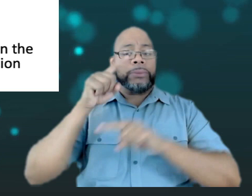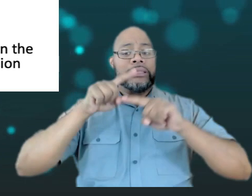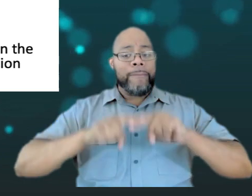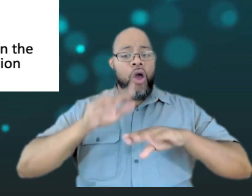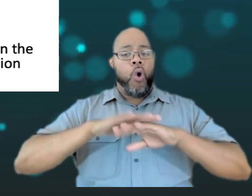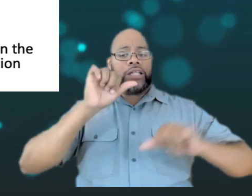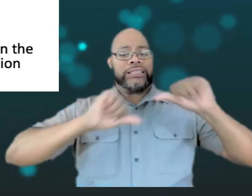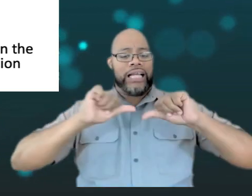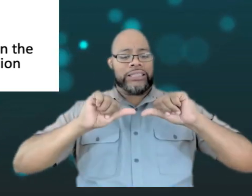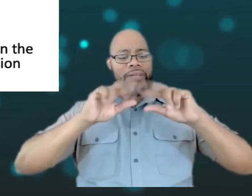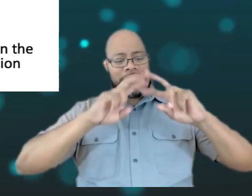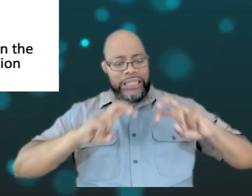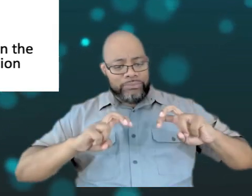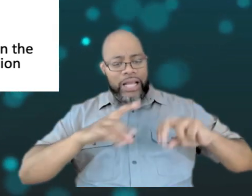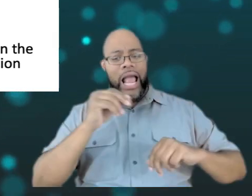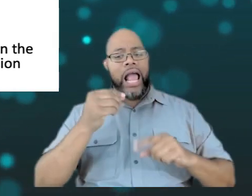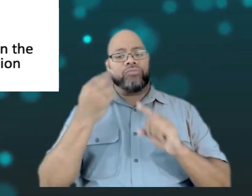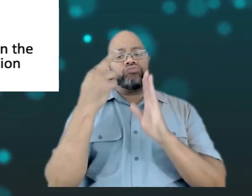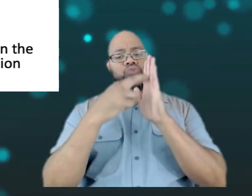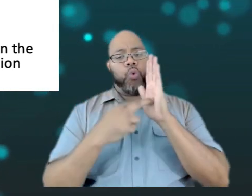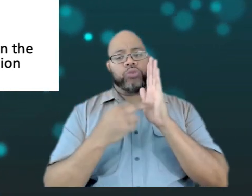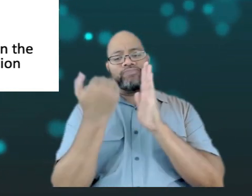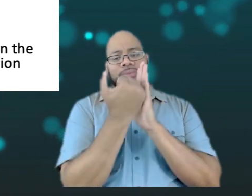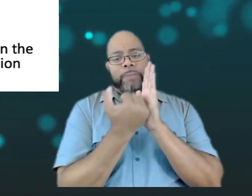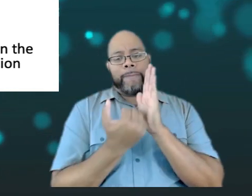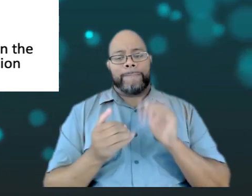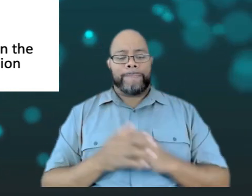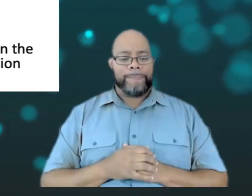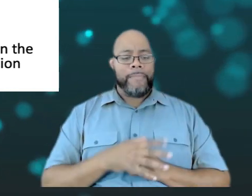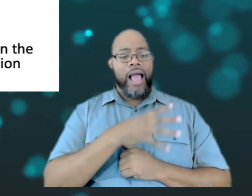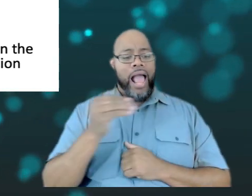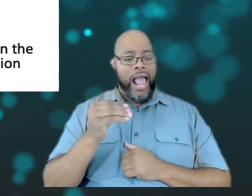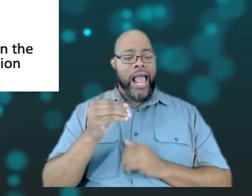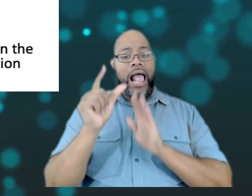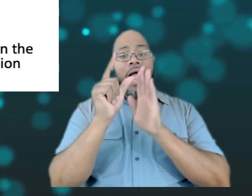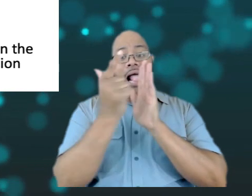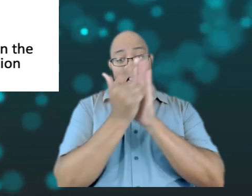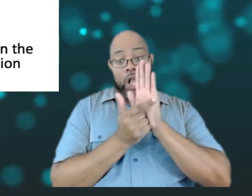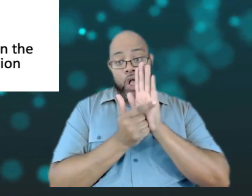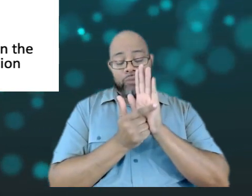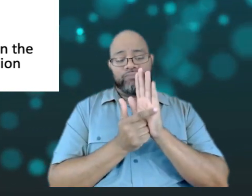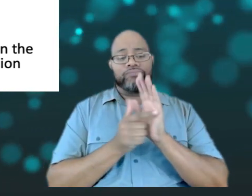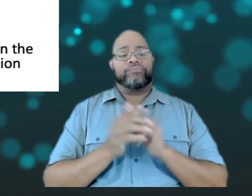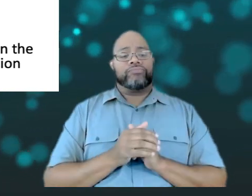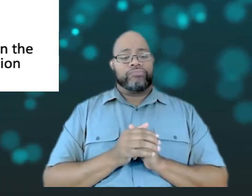rely on scientific assessments and regulations. And of course, these legal frameworks